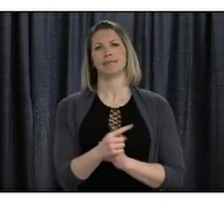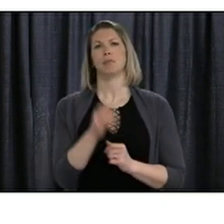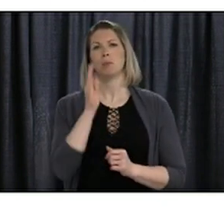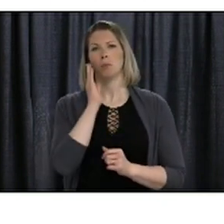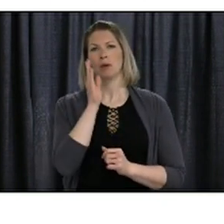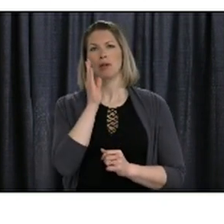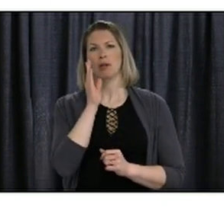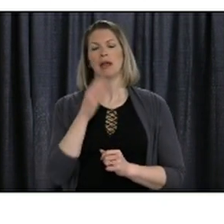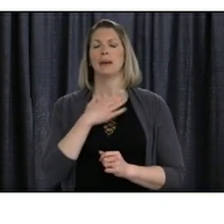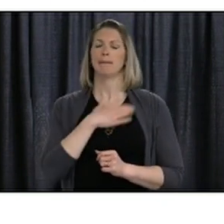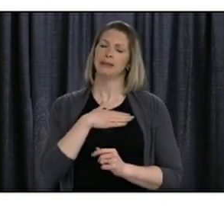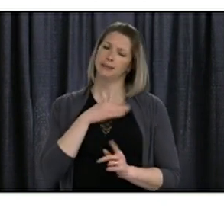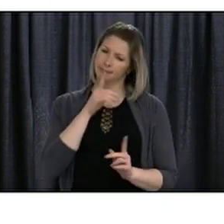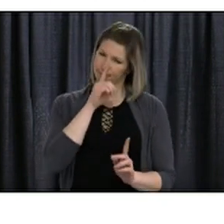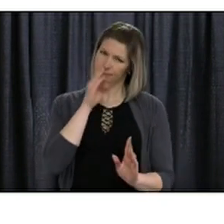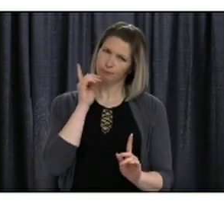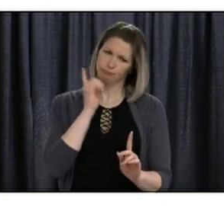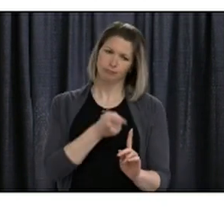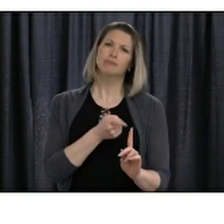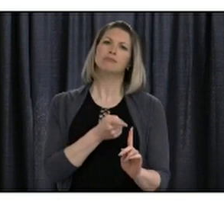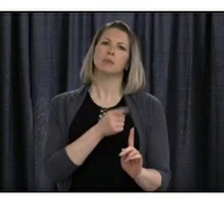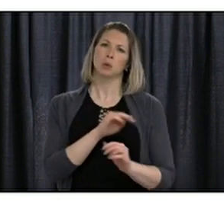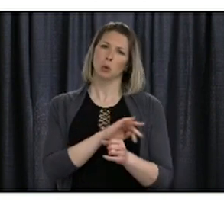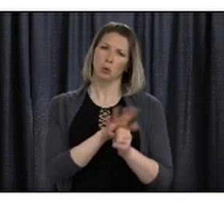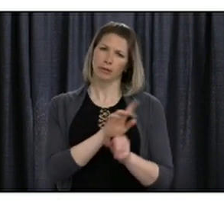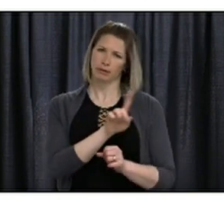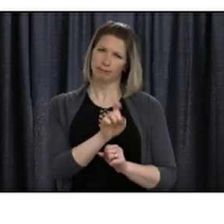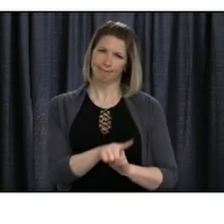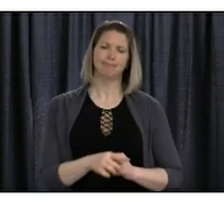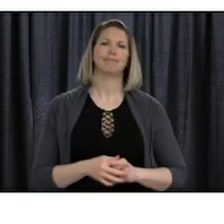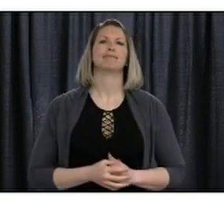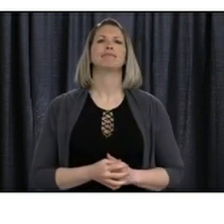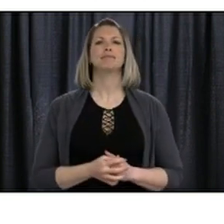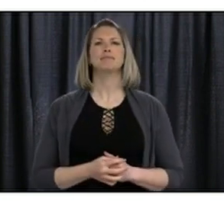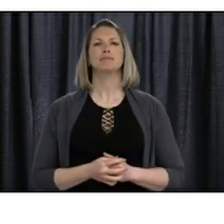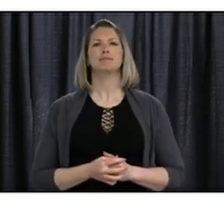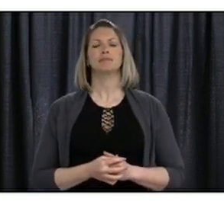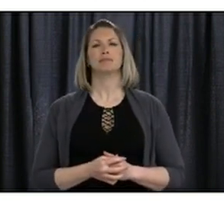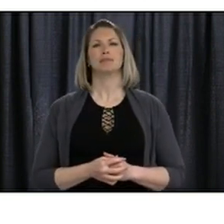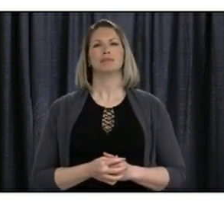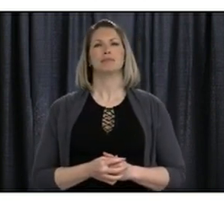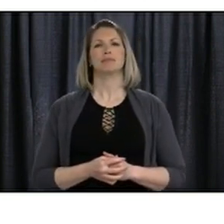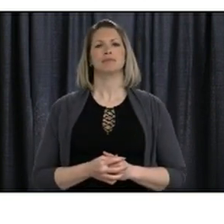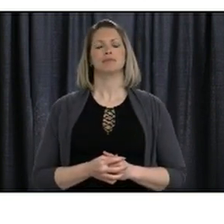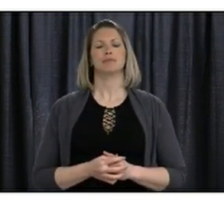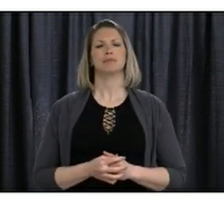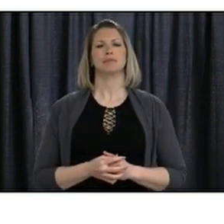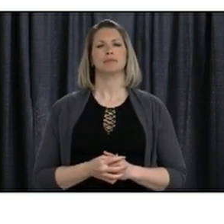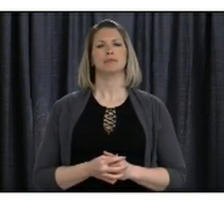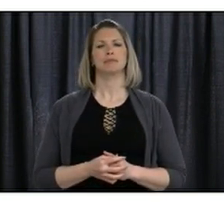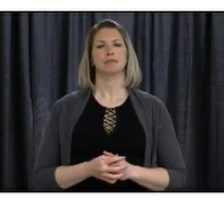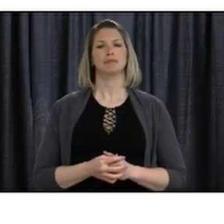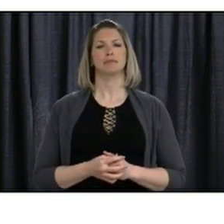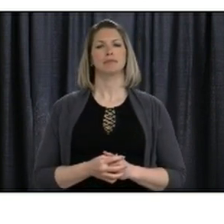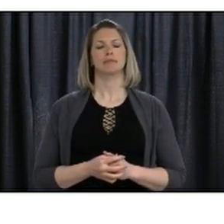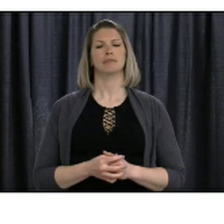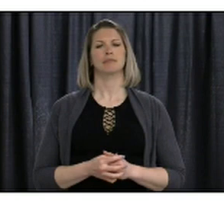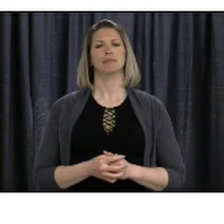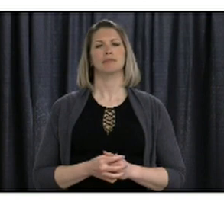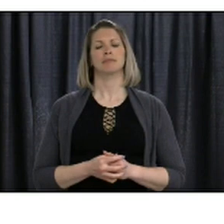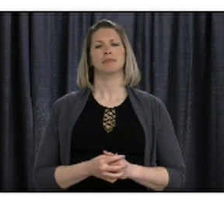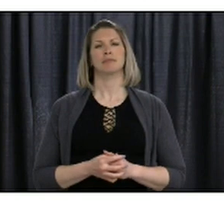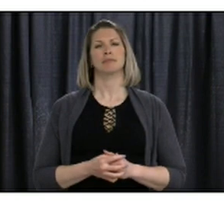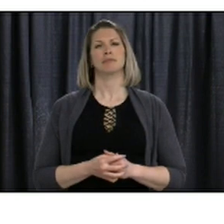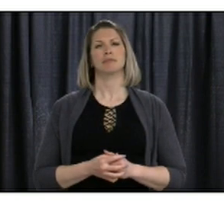briefings is to address COVID-19 issues. All other government-related issues should be directed to the appropriate department or agency for response.